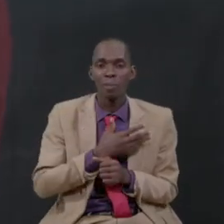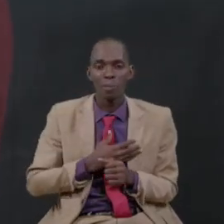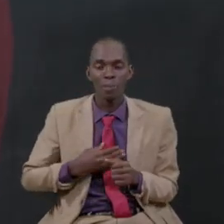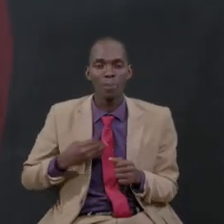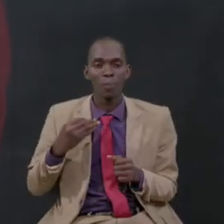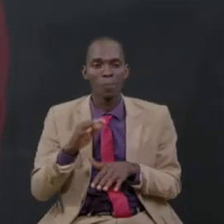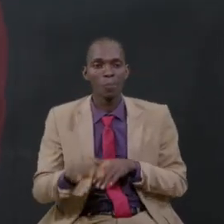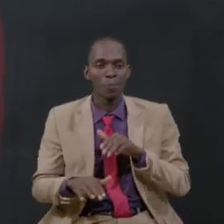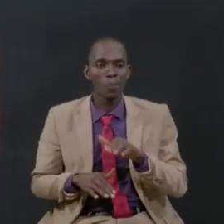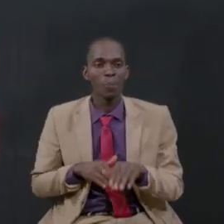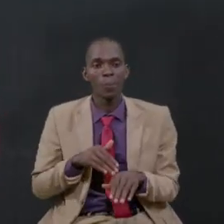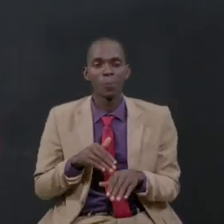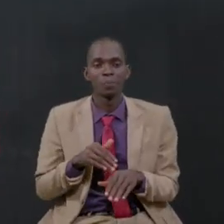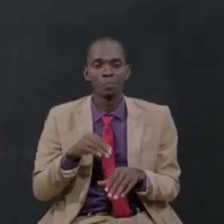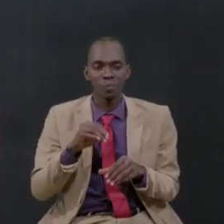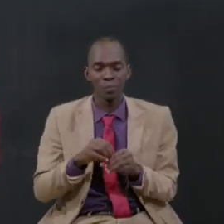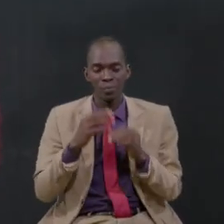in darkness,